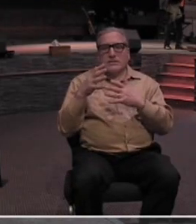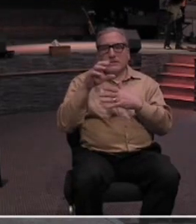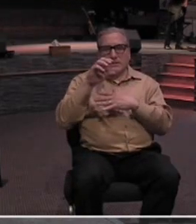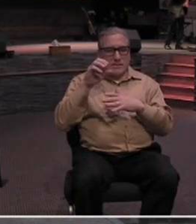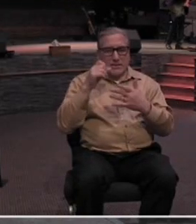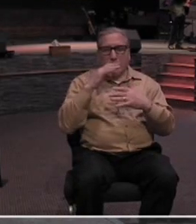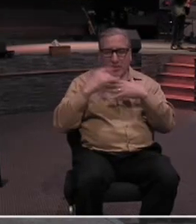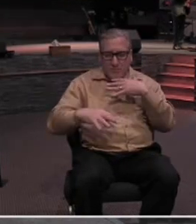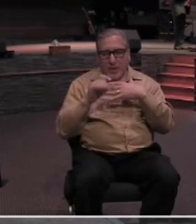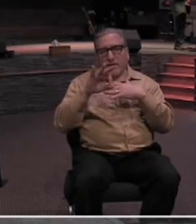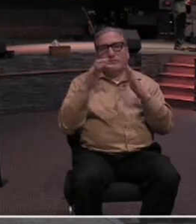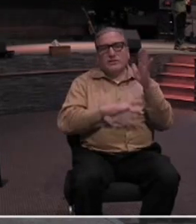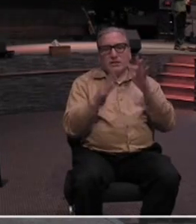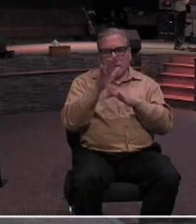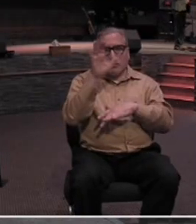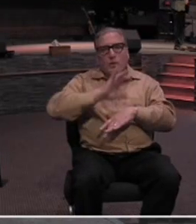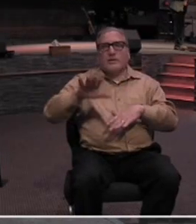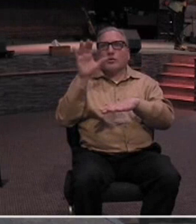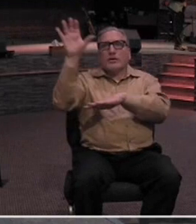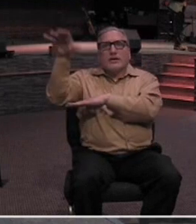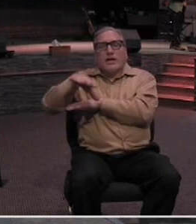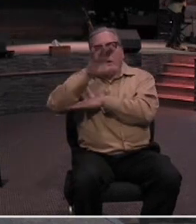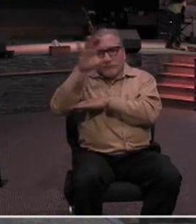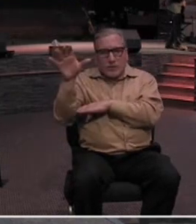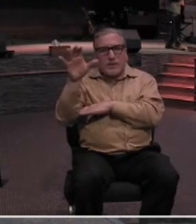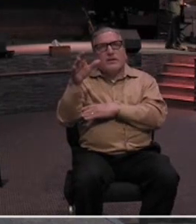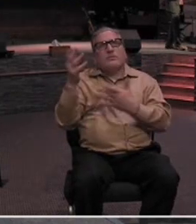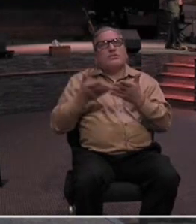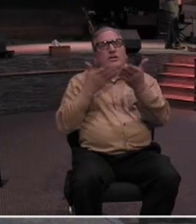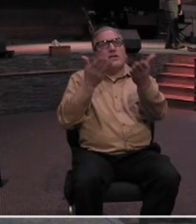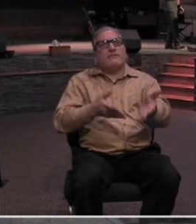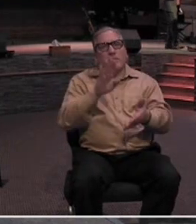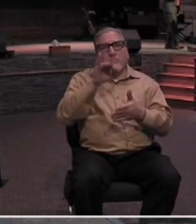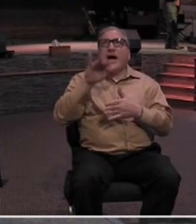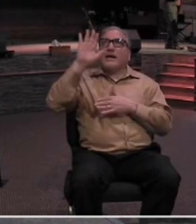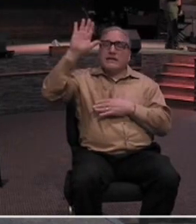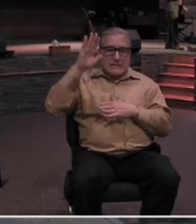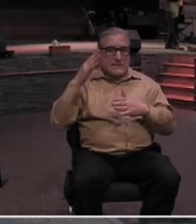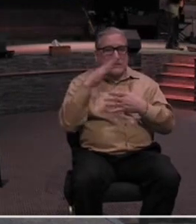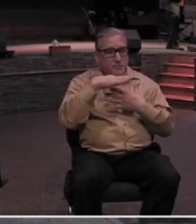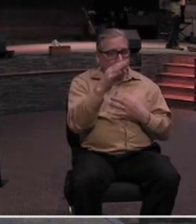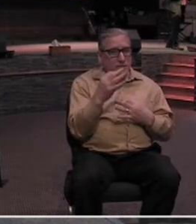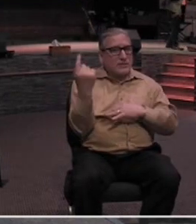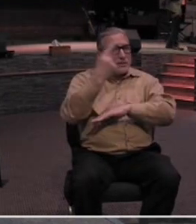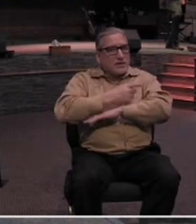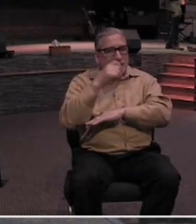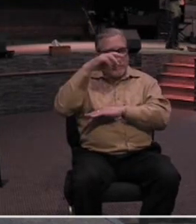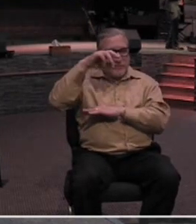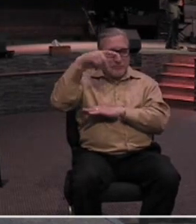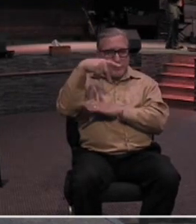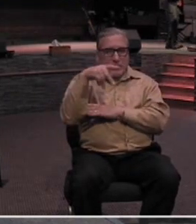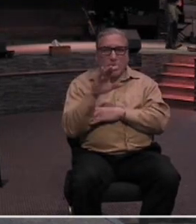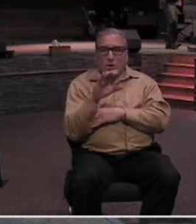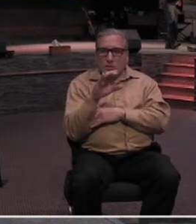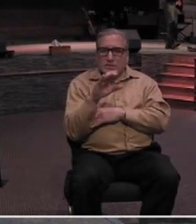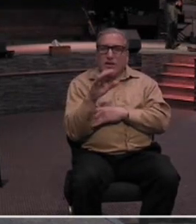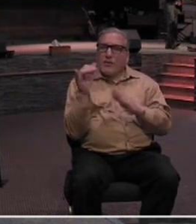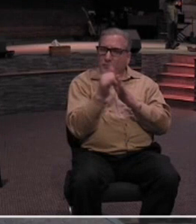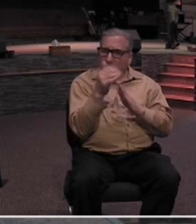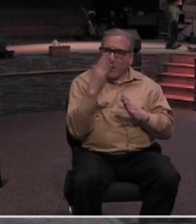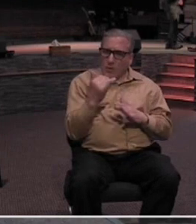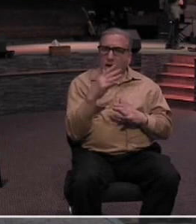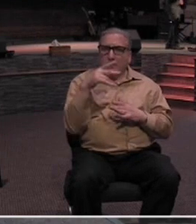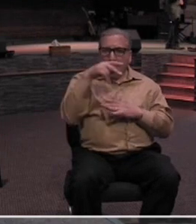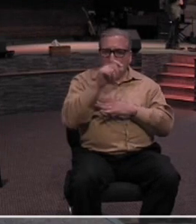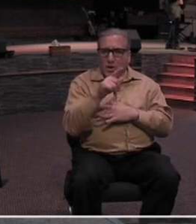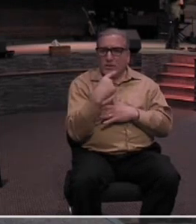of Jesus Christ on Mount Calvary. It was delivered by His Spirit on the day of Pentecost. That's why Paul, amen,